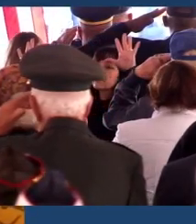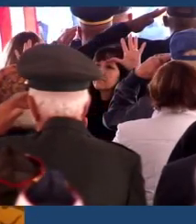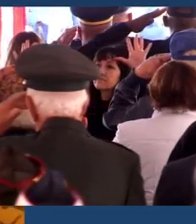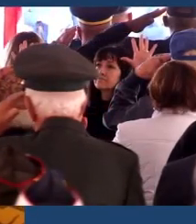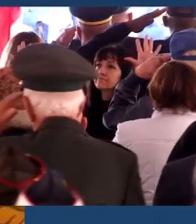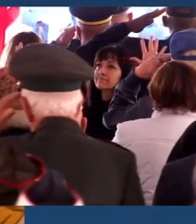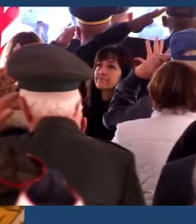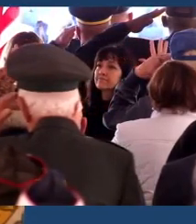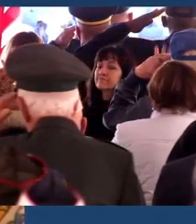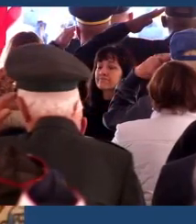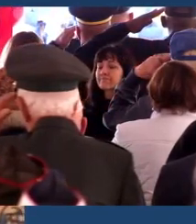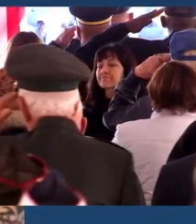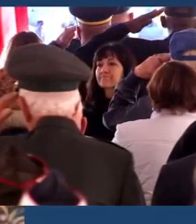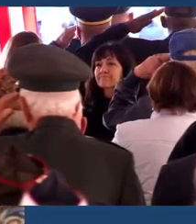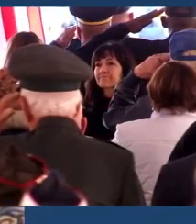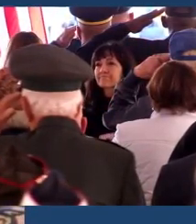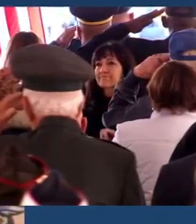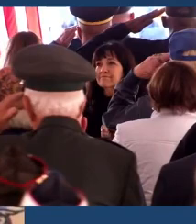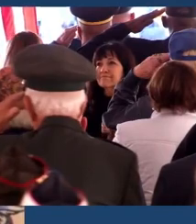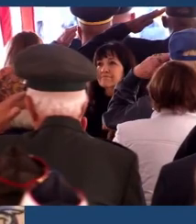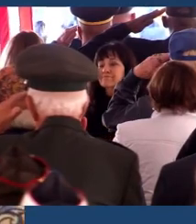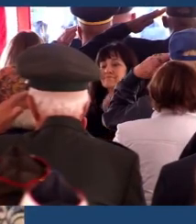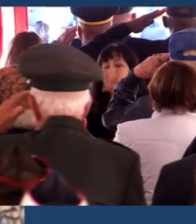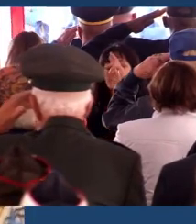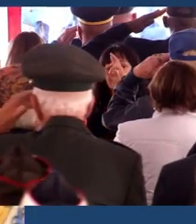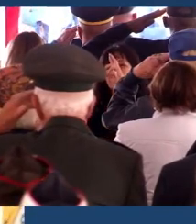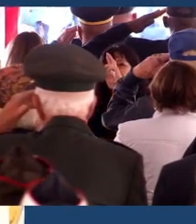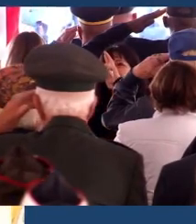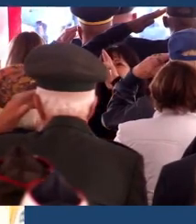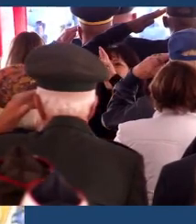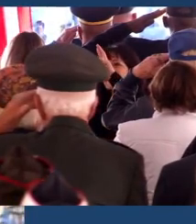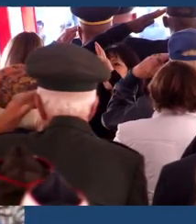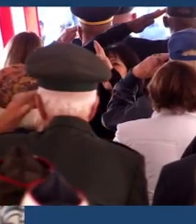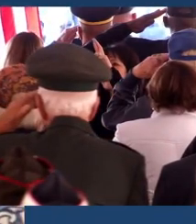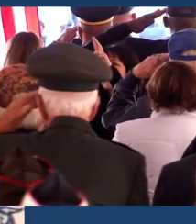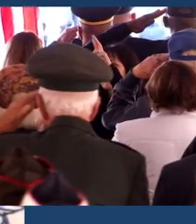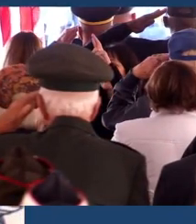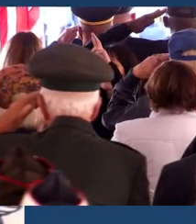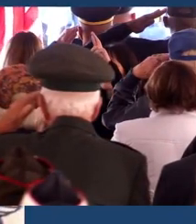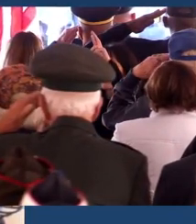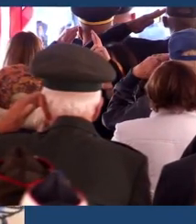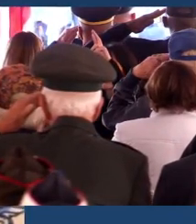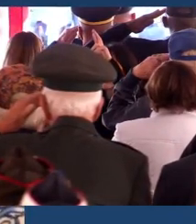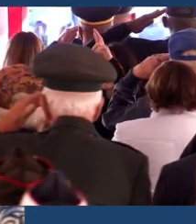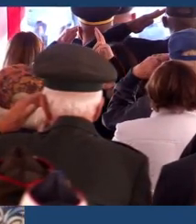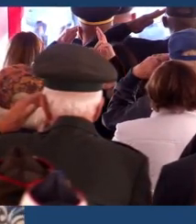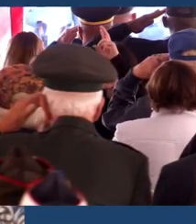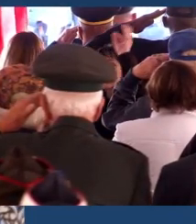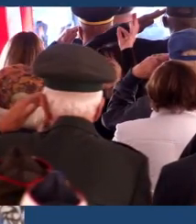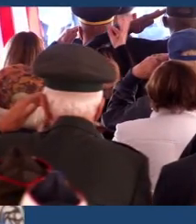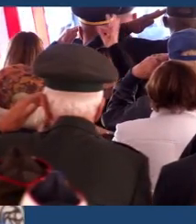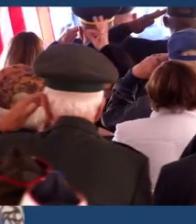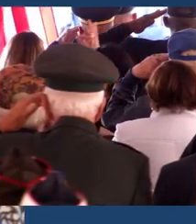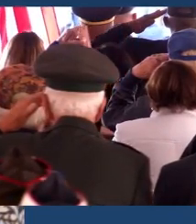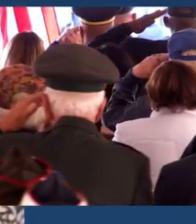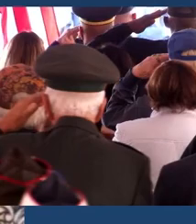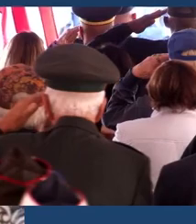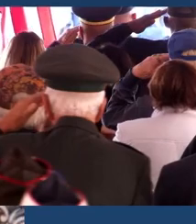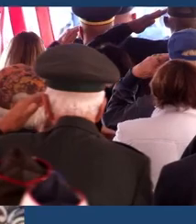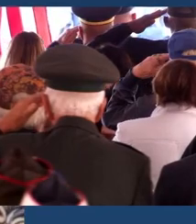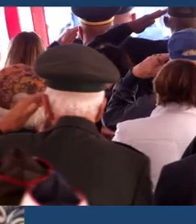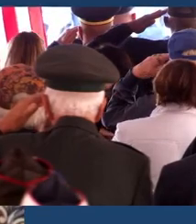light what so proudly we hailed at the twilight's